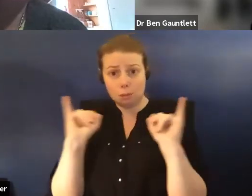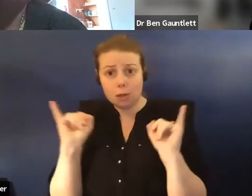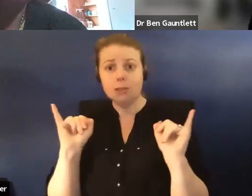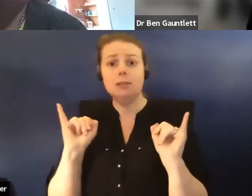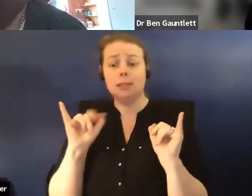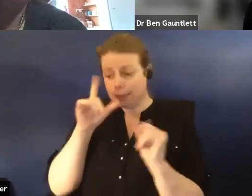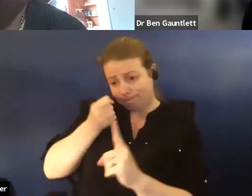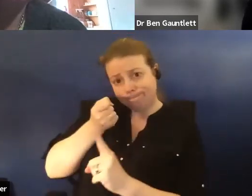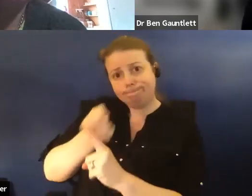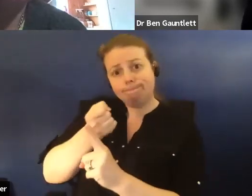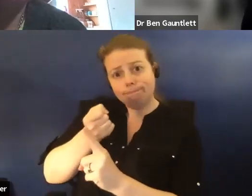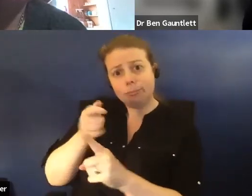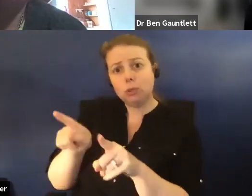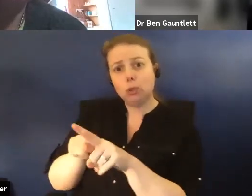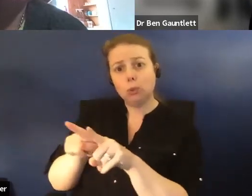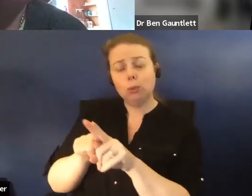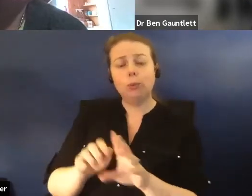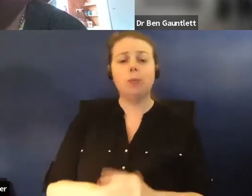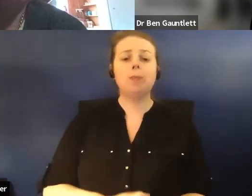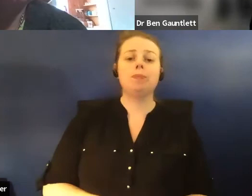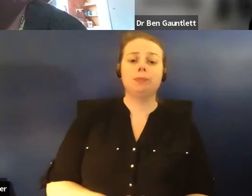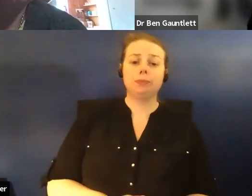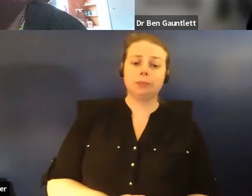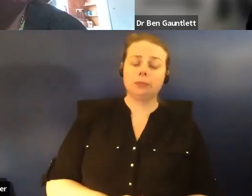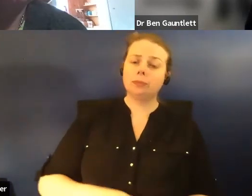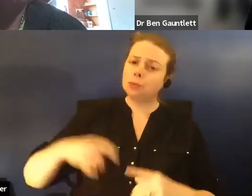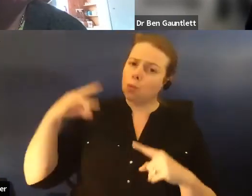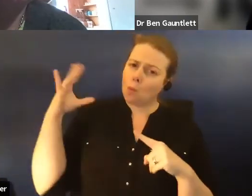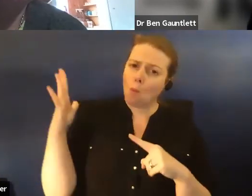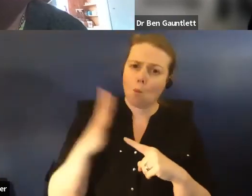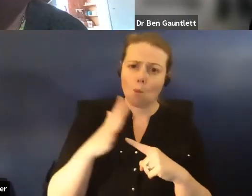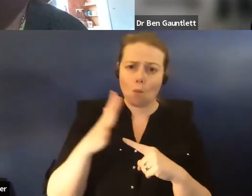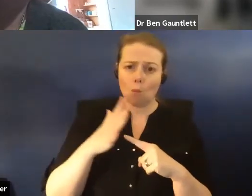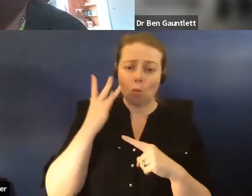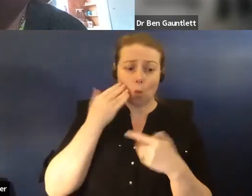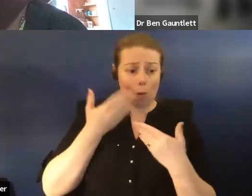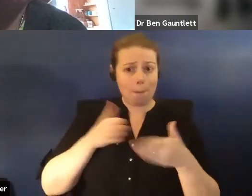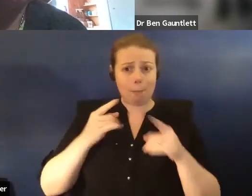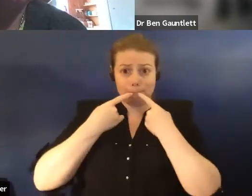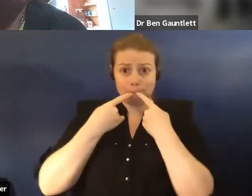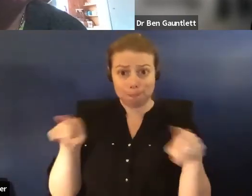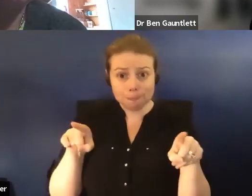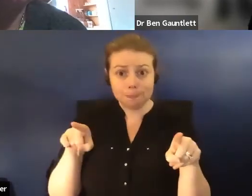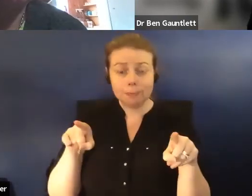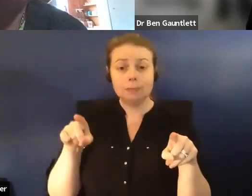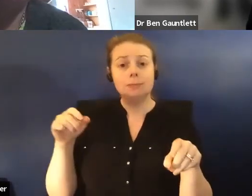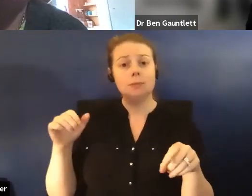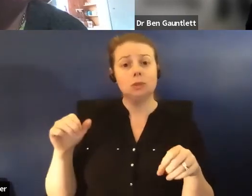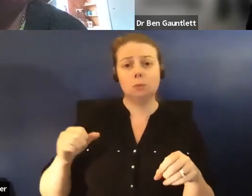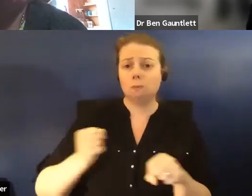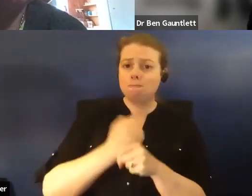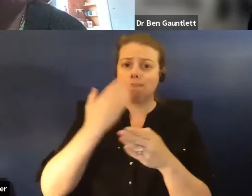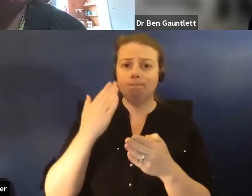for people with disability. So it is vital when we have public announcements to ensure that the Auslan interpreter